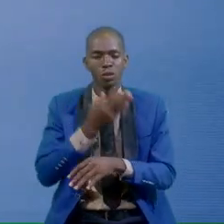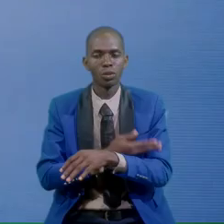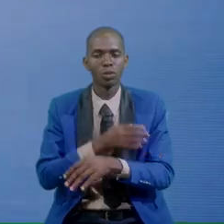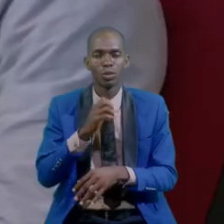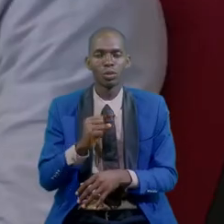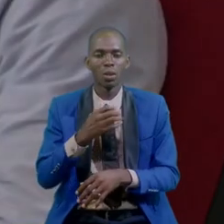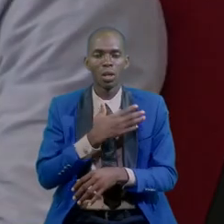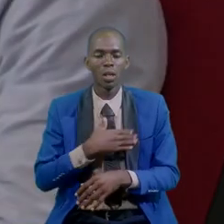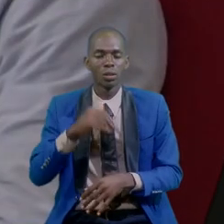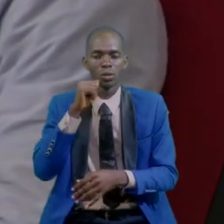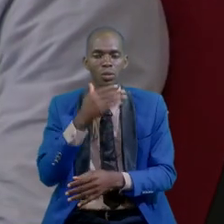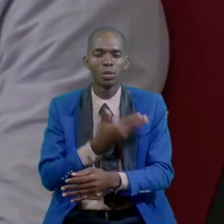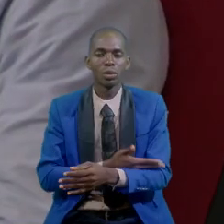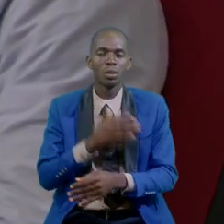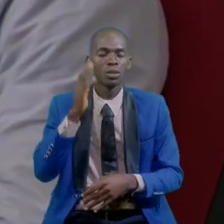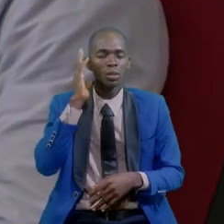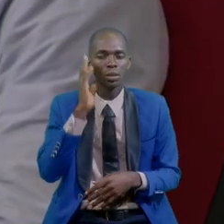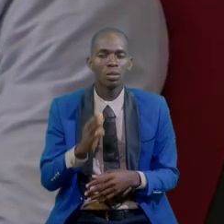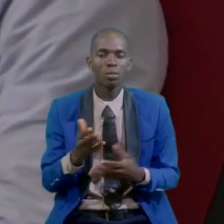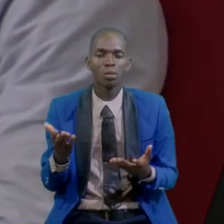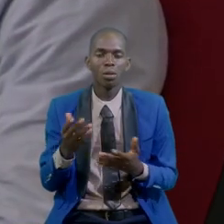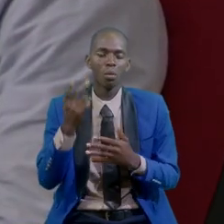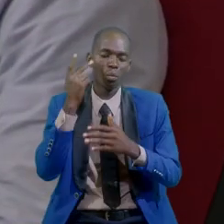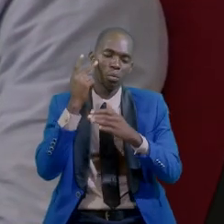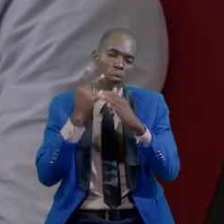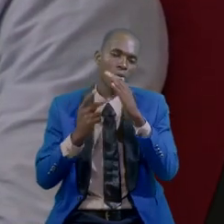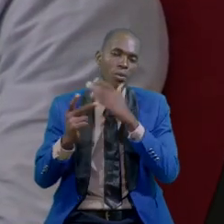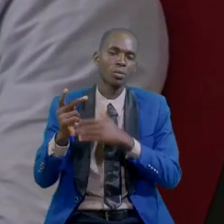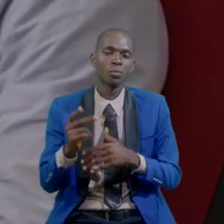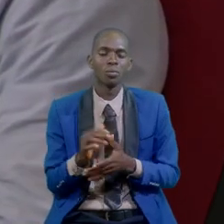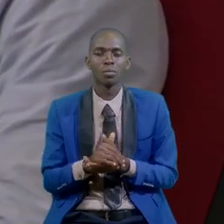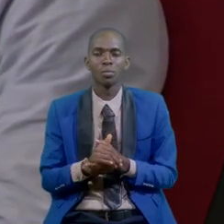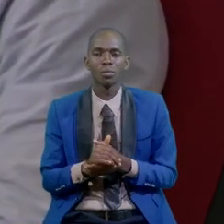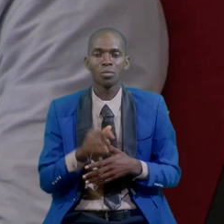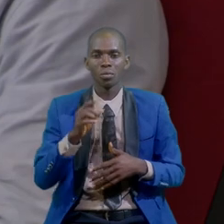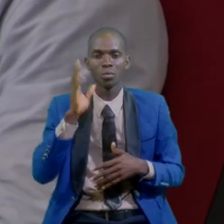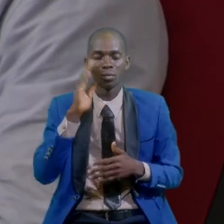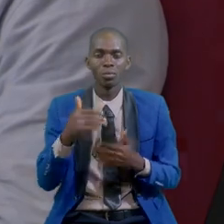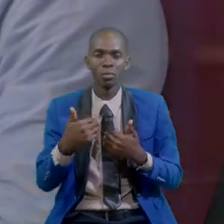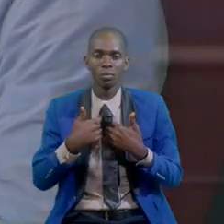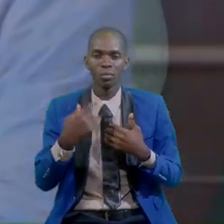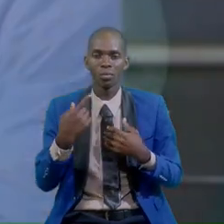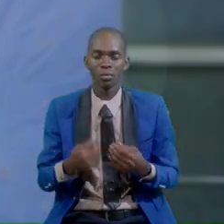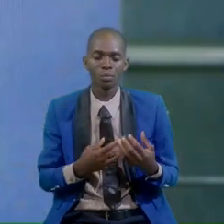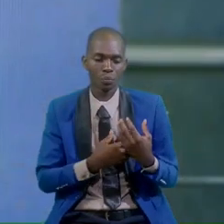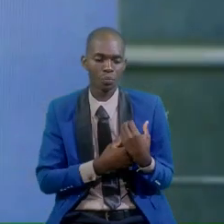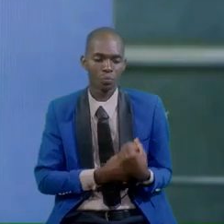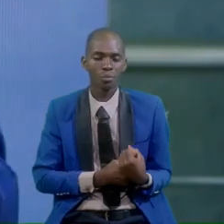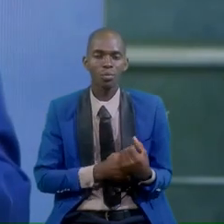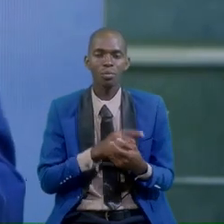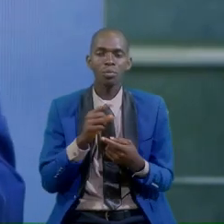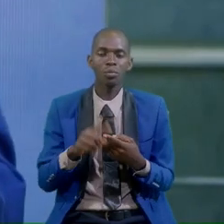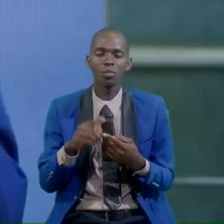shall, tell me, prophesy. They'll have the boldness when that rain of